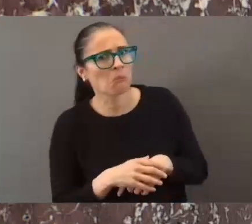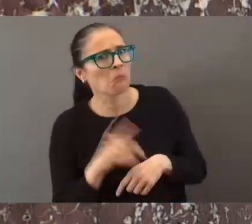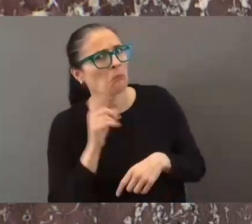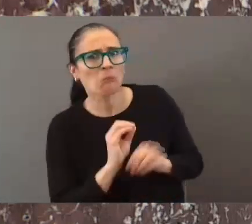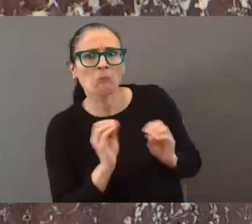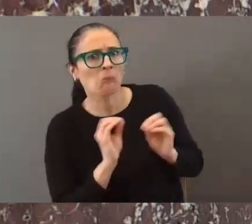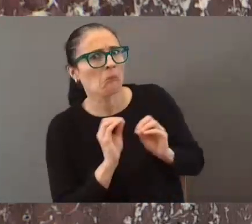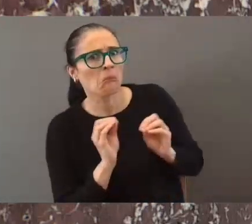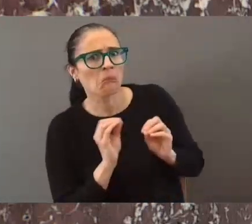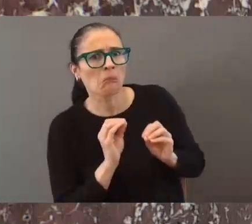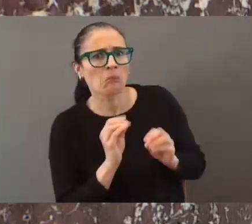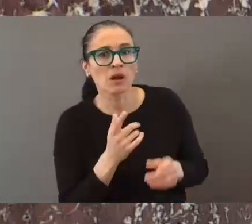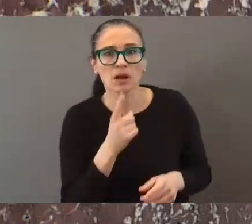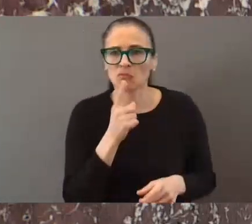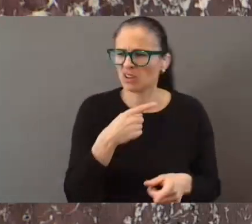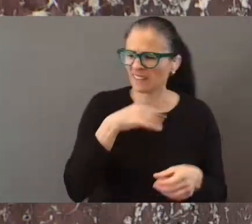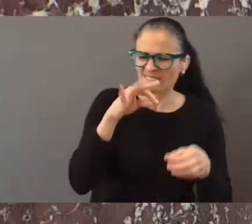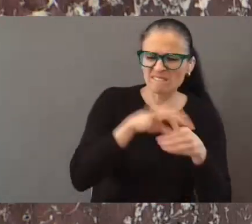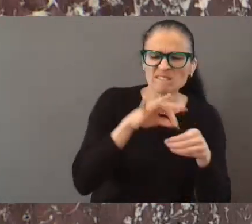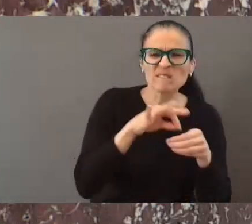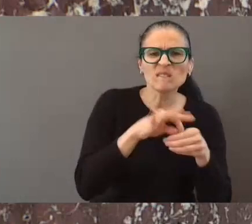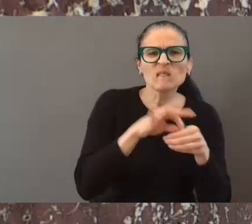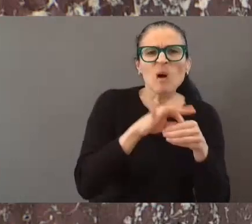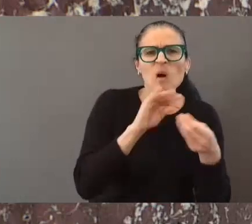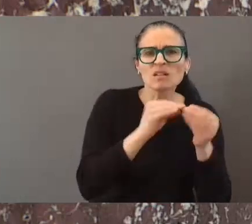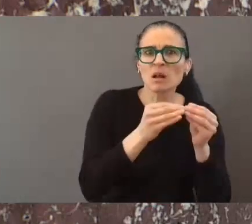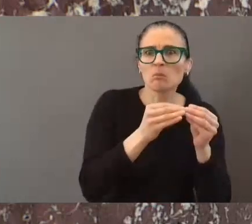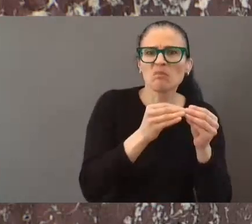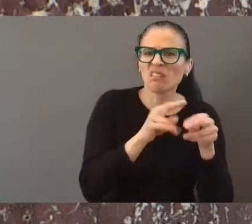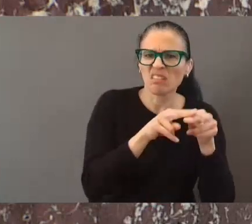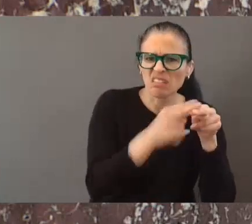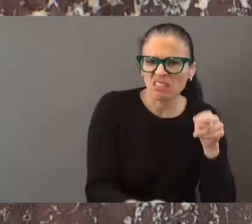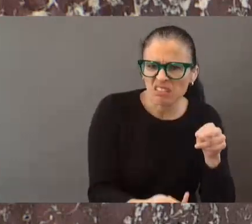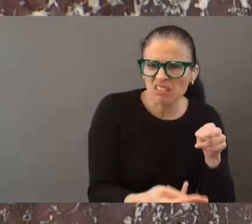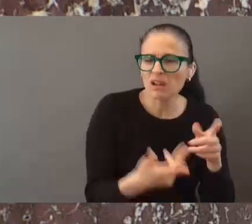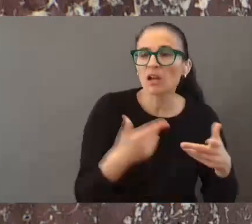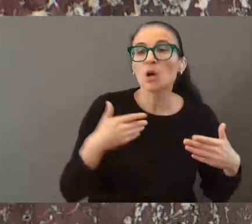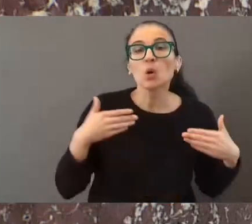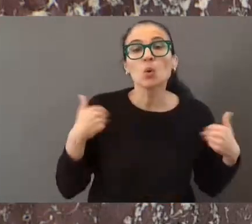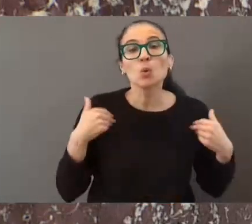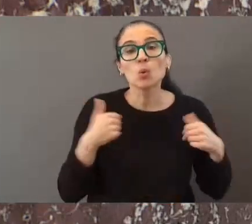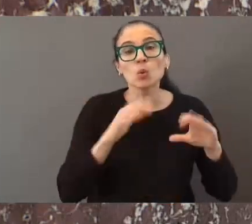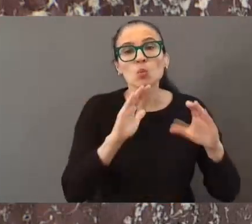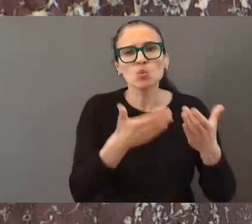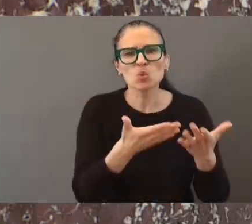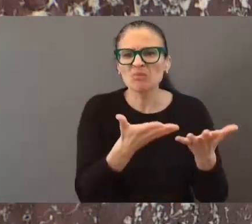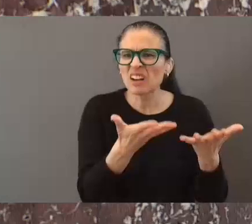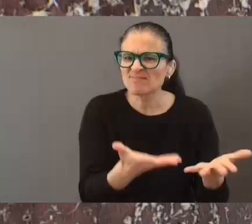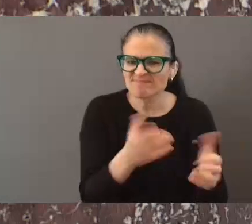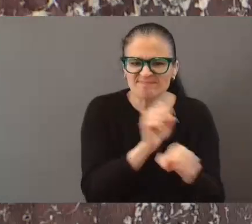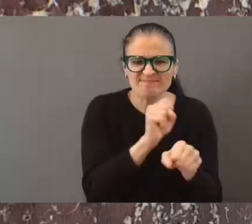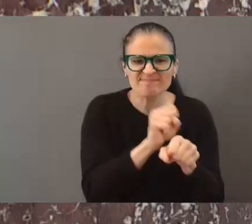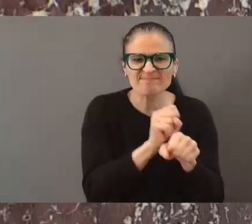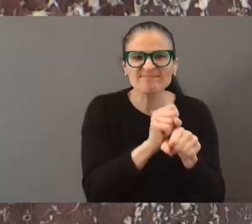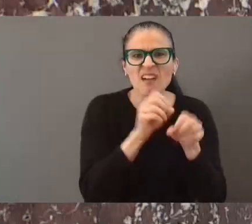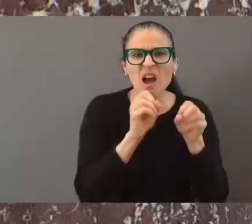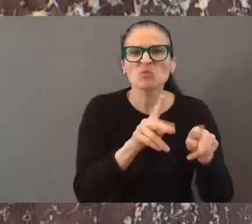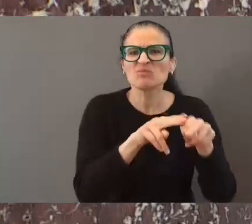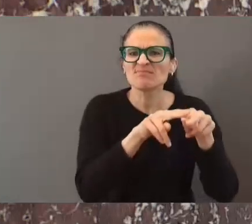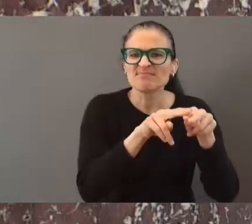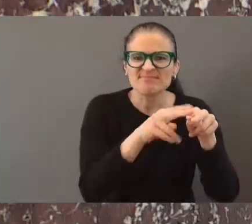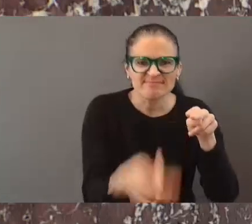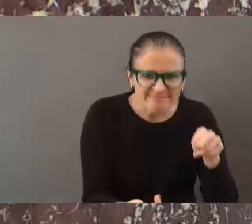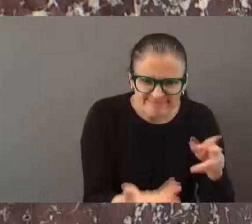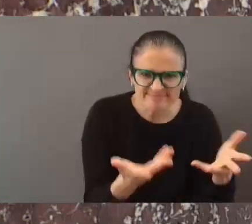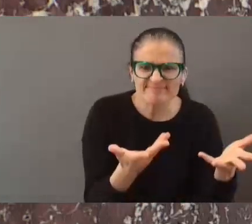that. Youth unemployment is at record levels. It's not our problem because it's down in other places too. Well, youth in British Columbia want it addressed in